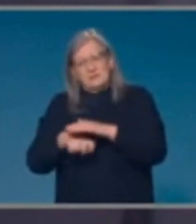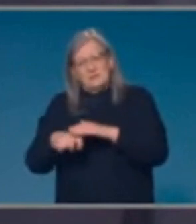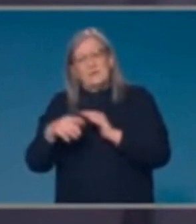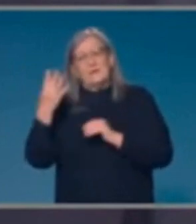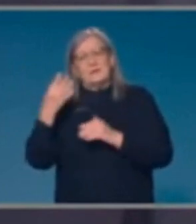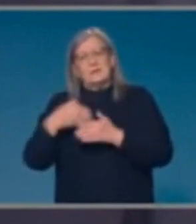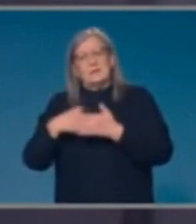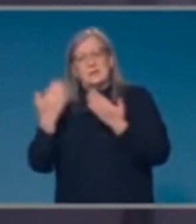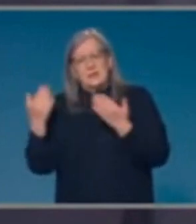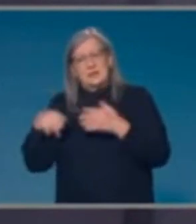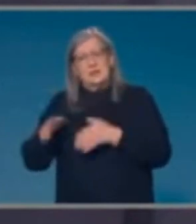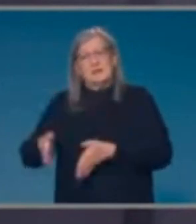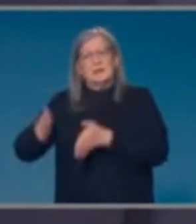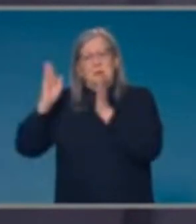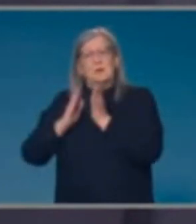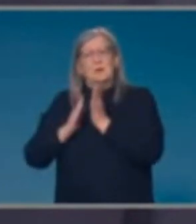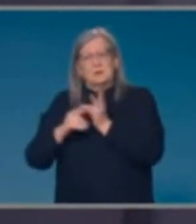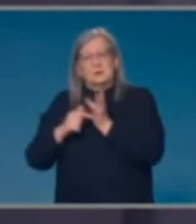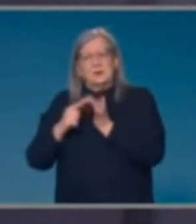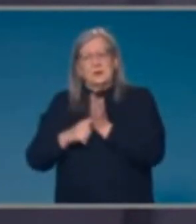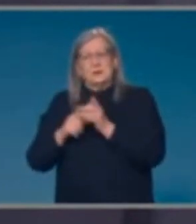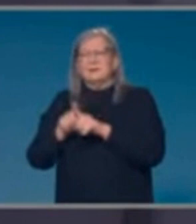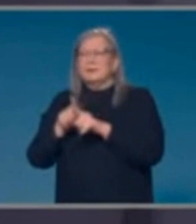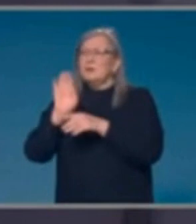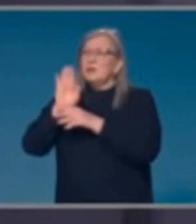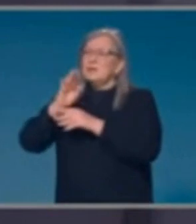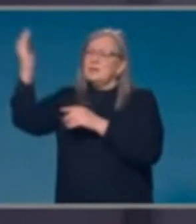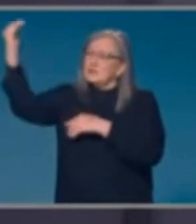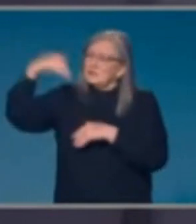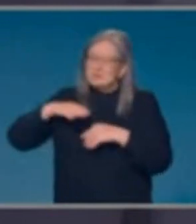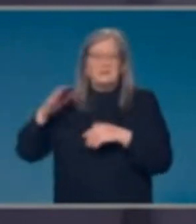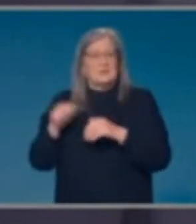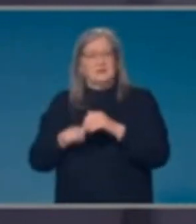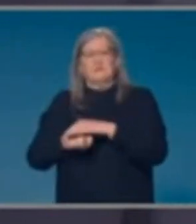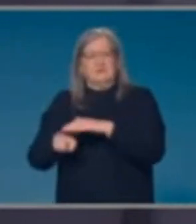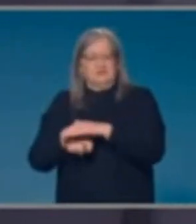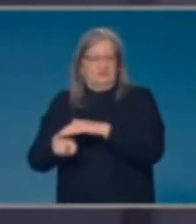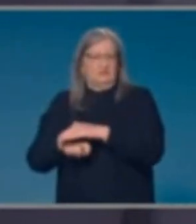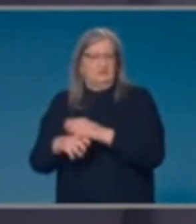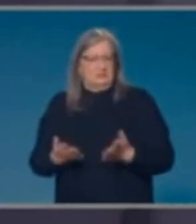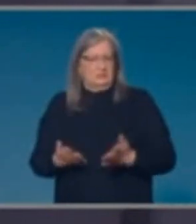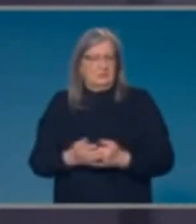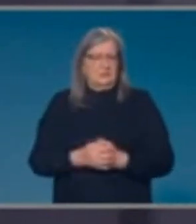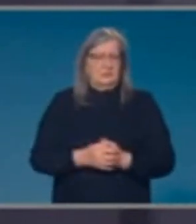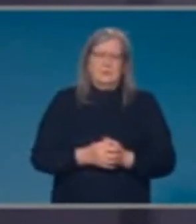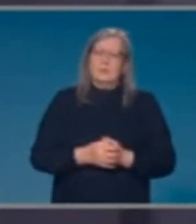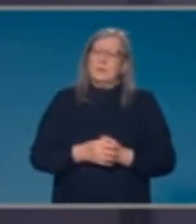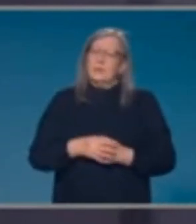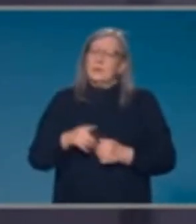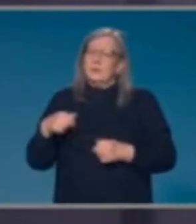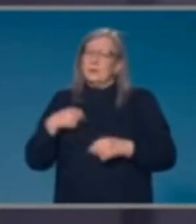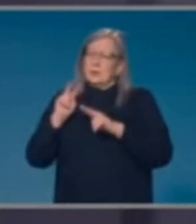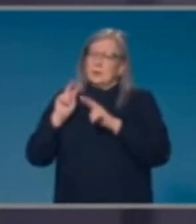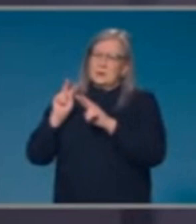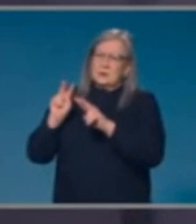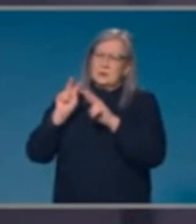quarantine like people from the rest of the world. Just looking at the situation in the South Island of New Zealand, where they have